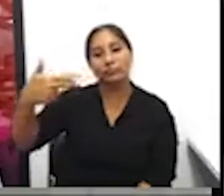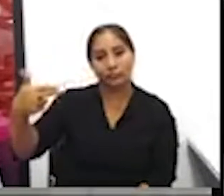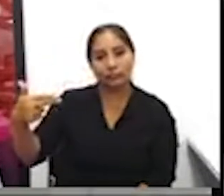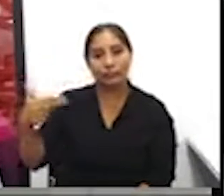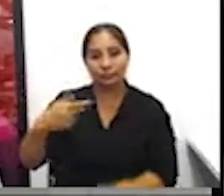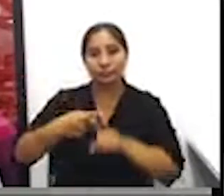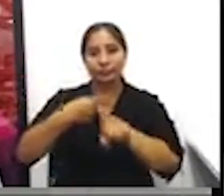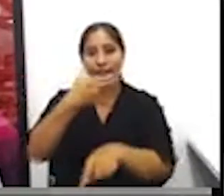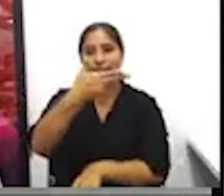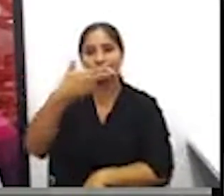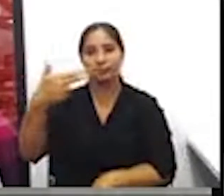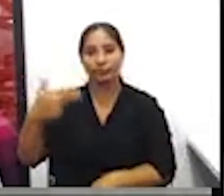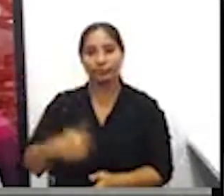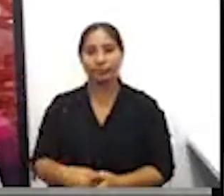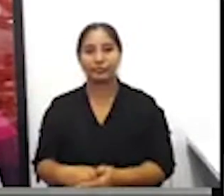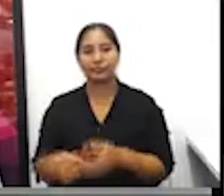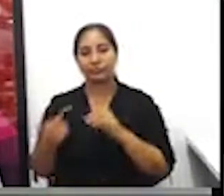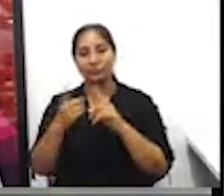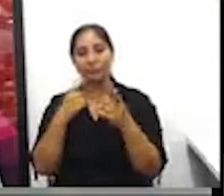DPT secretary?